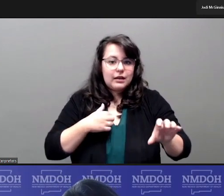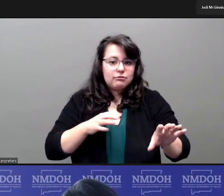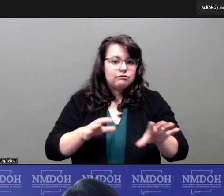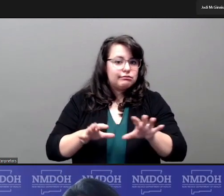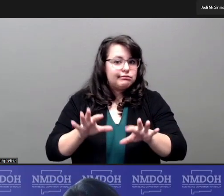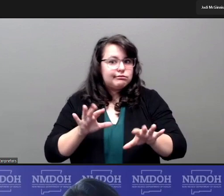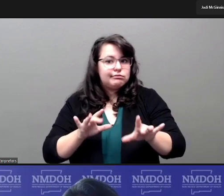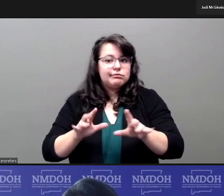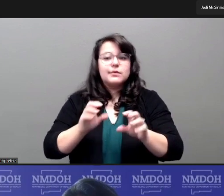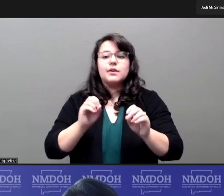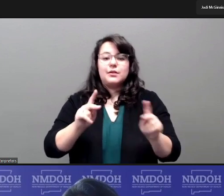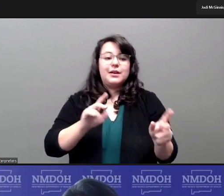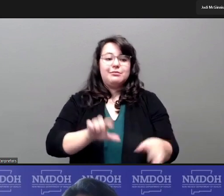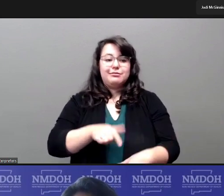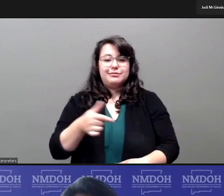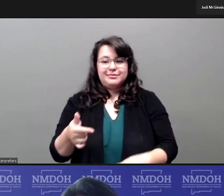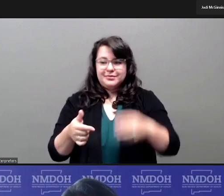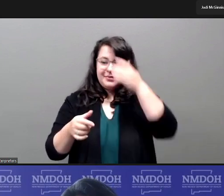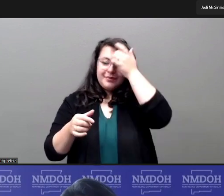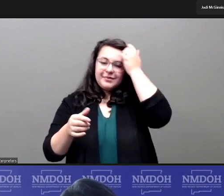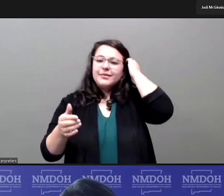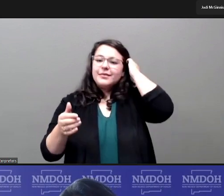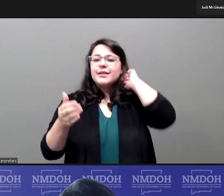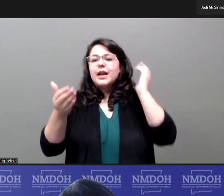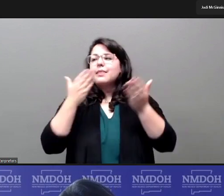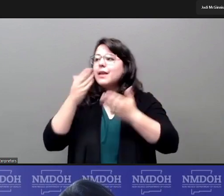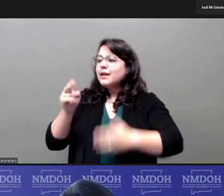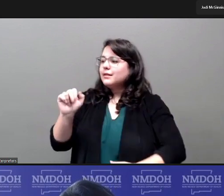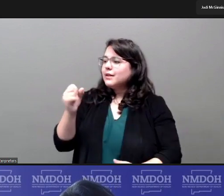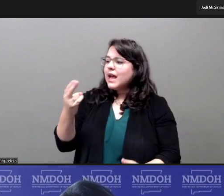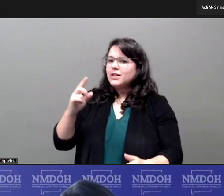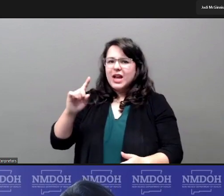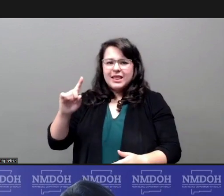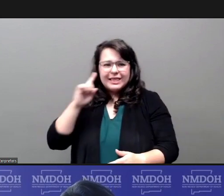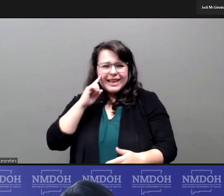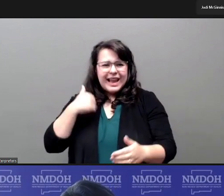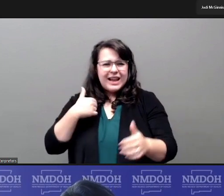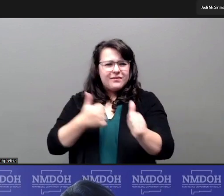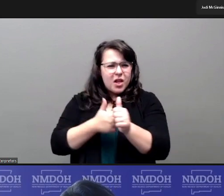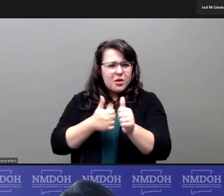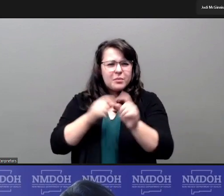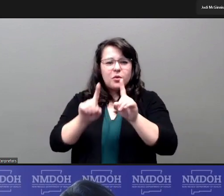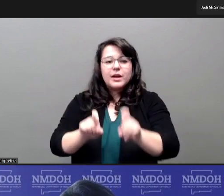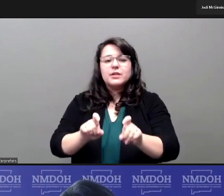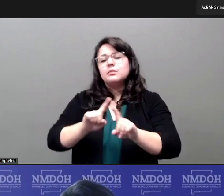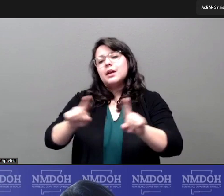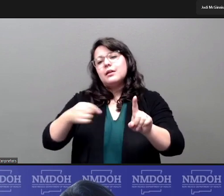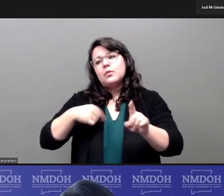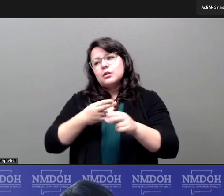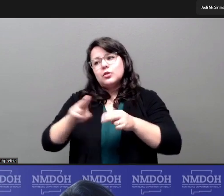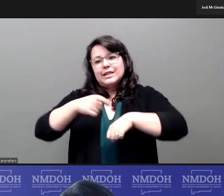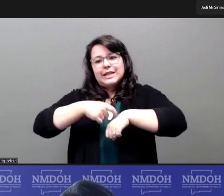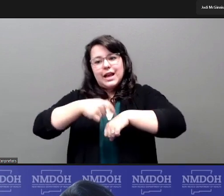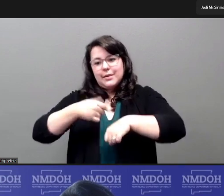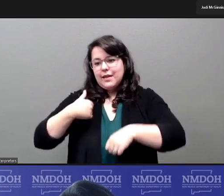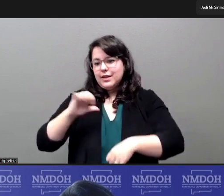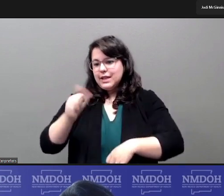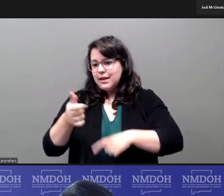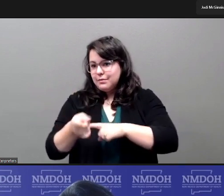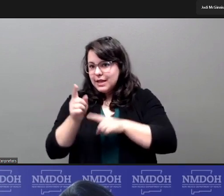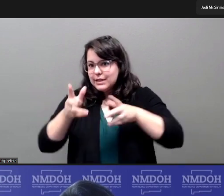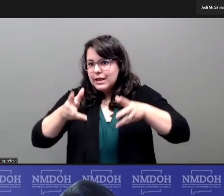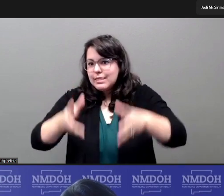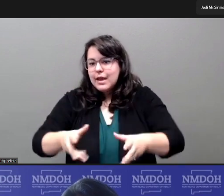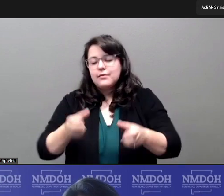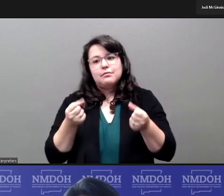All right. Thank you, Nash. I think you might have had a follow-up question, but we're short on time. We have 10 minutes left and quite a